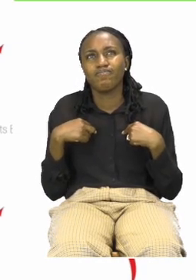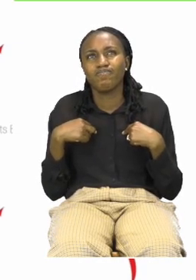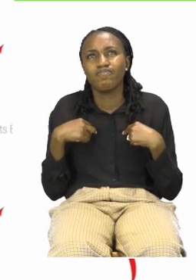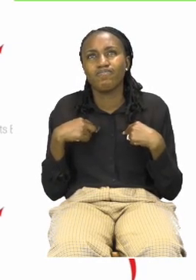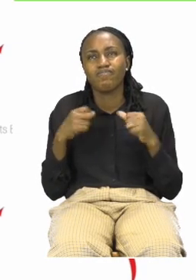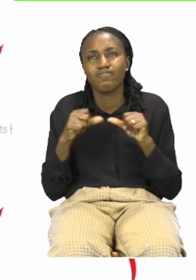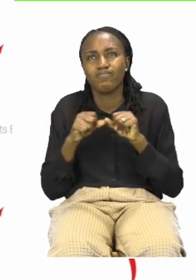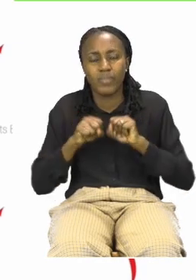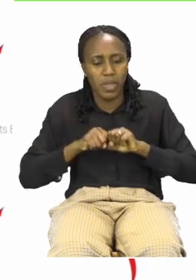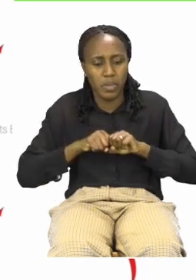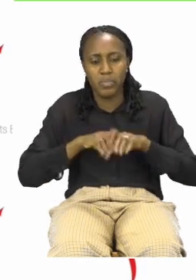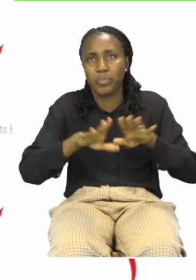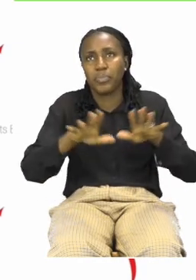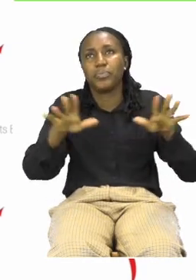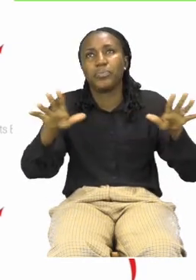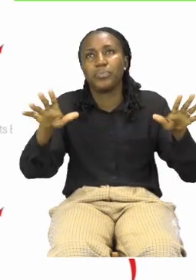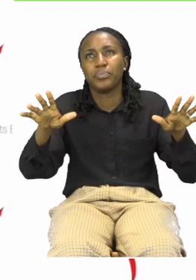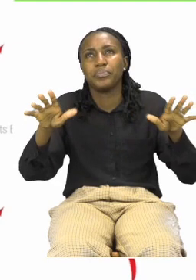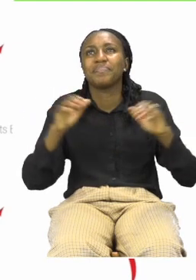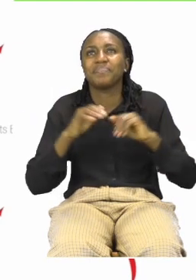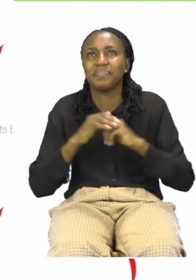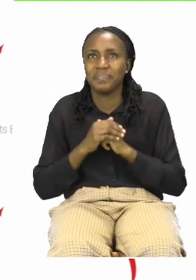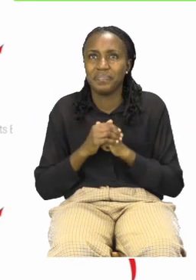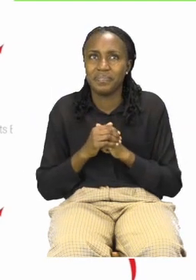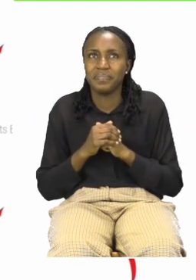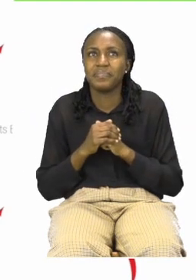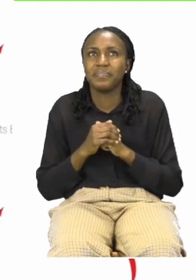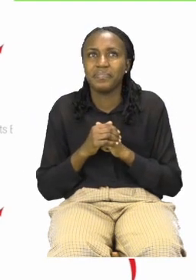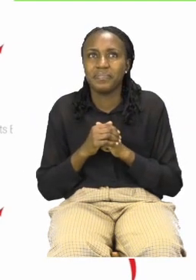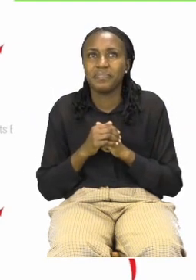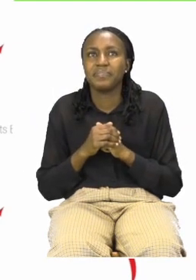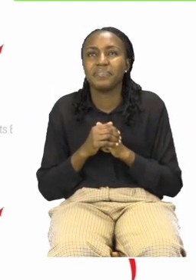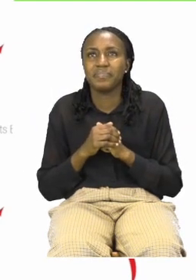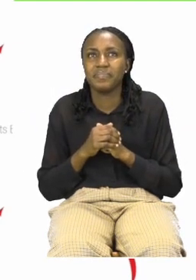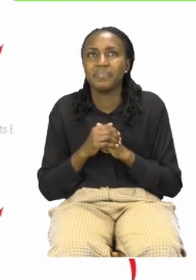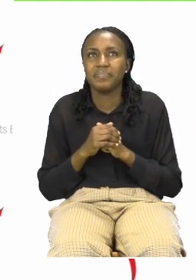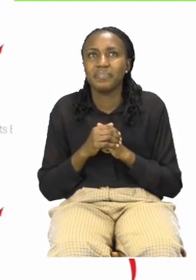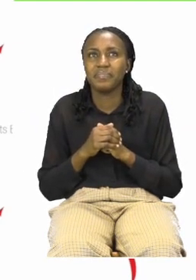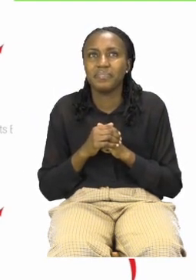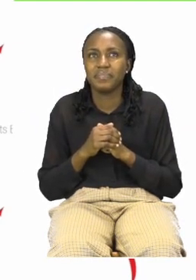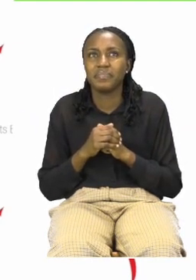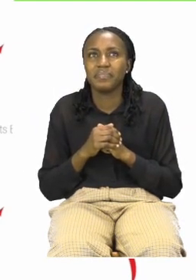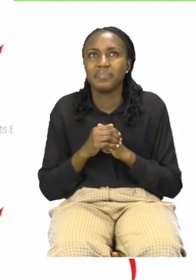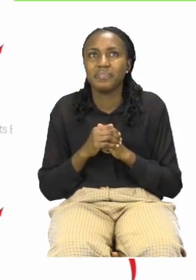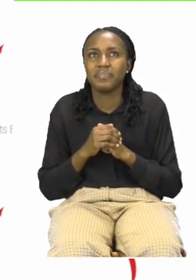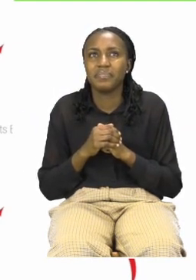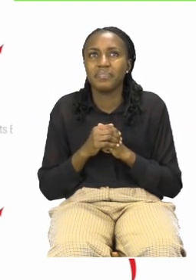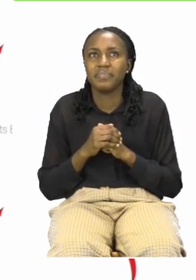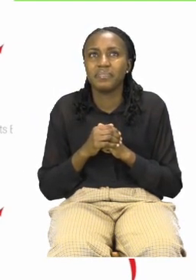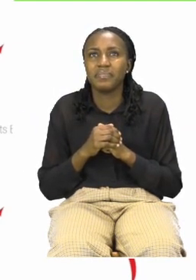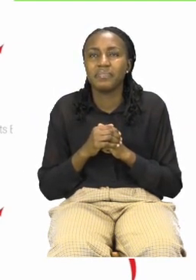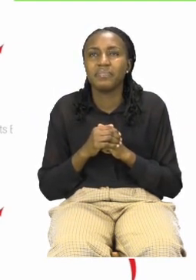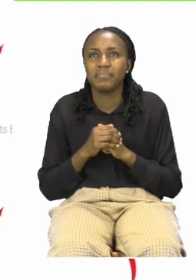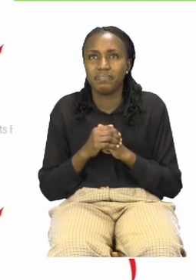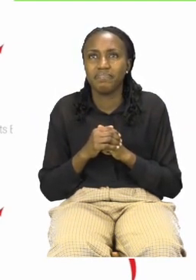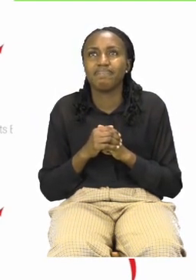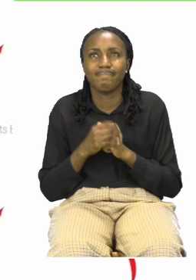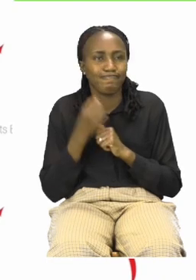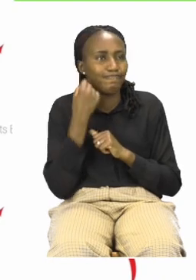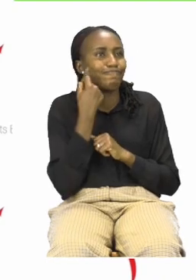start exploring other places. Absolutely. And taking it to the people, I understand. Yes. Of